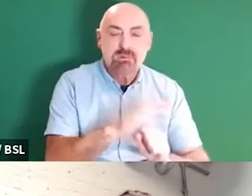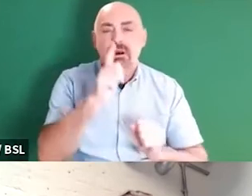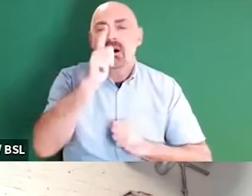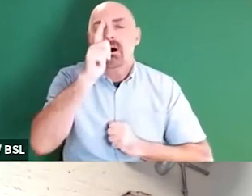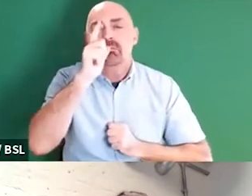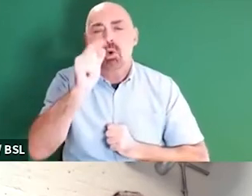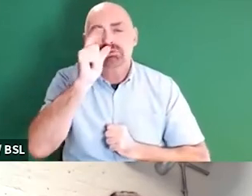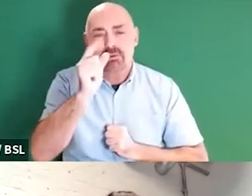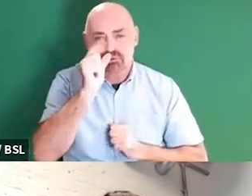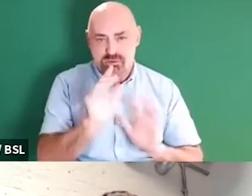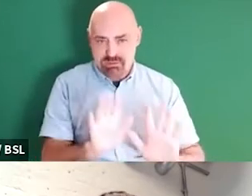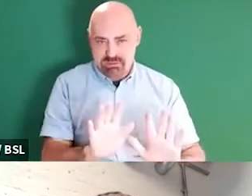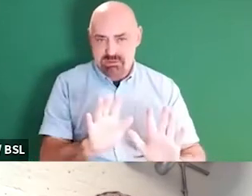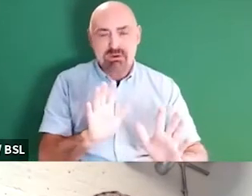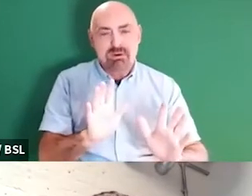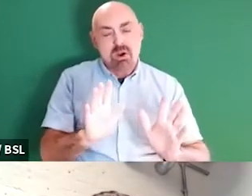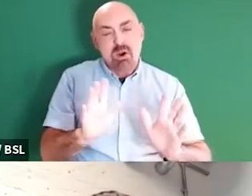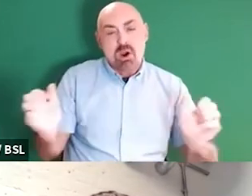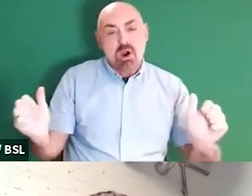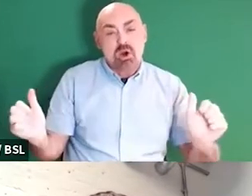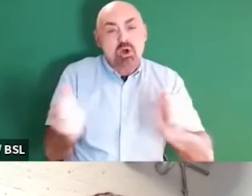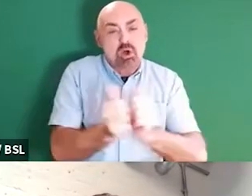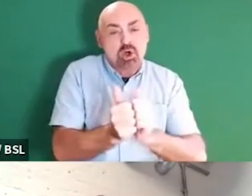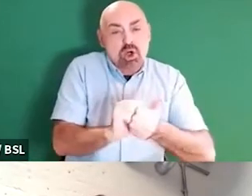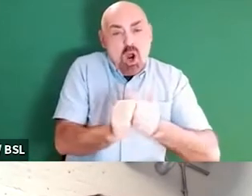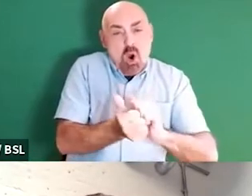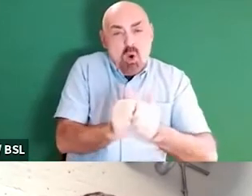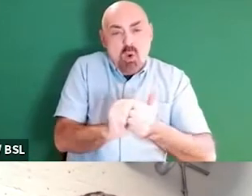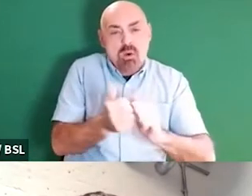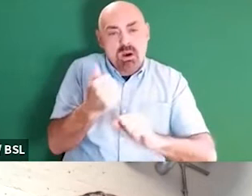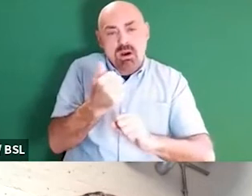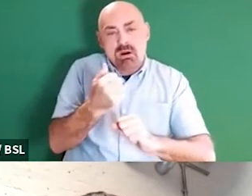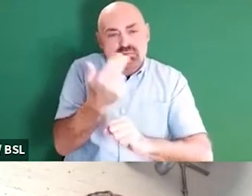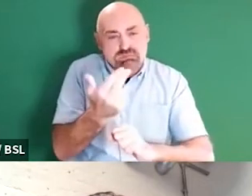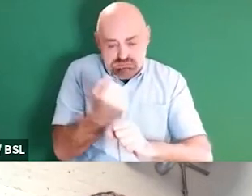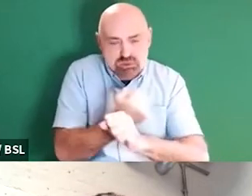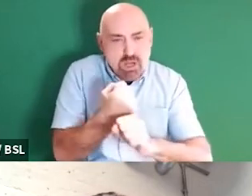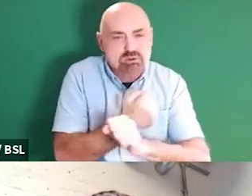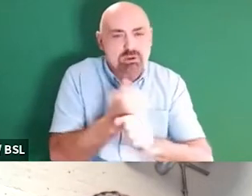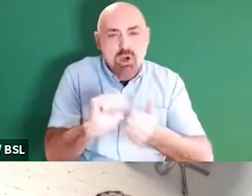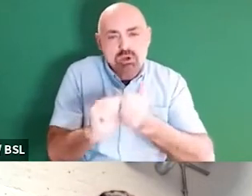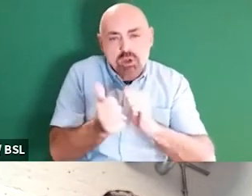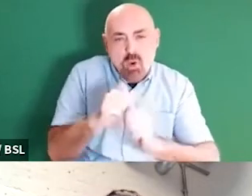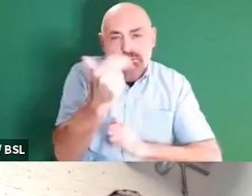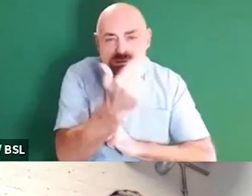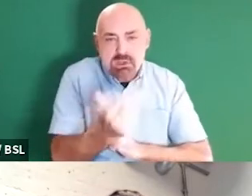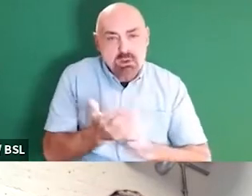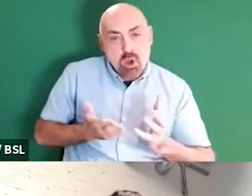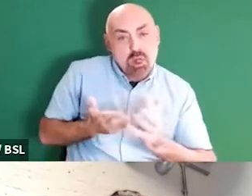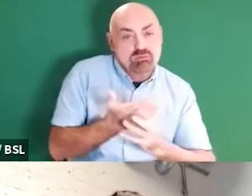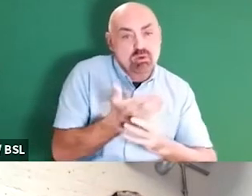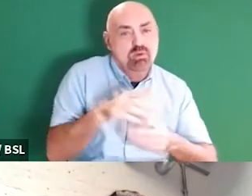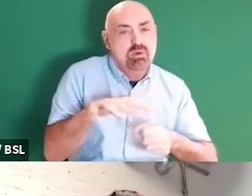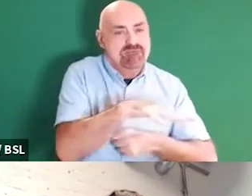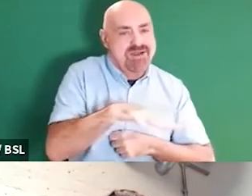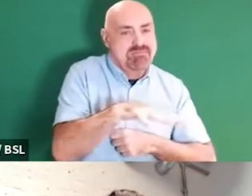potential for co-production and co-design with local families through the Family Hubs agenda. I'm